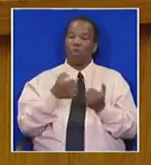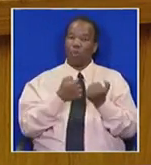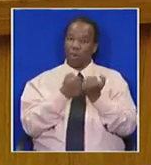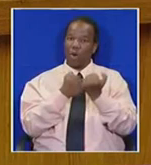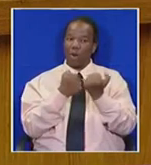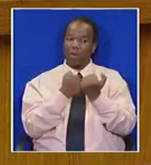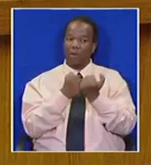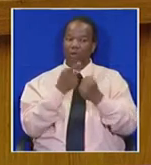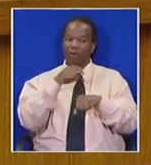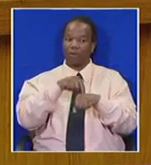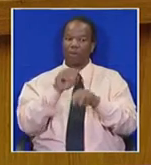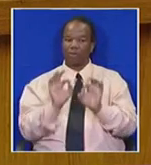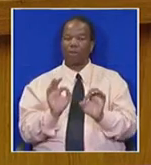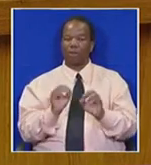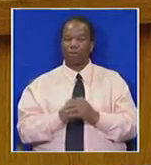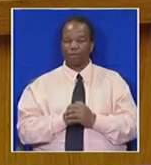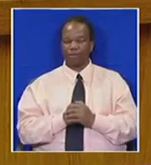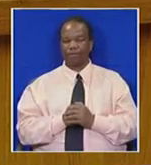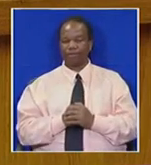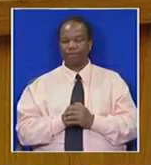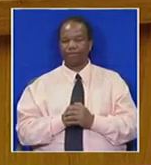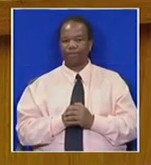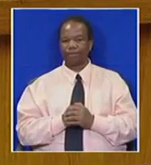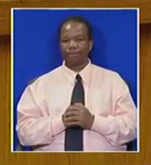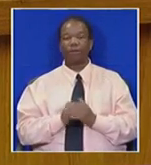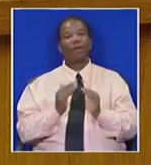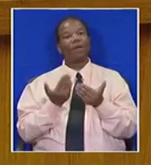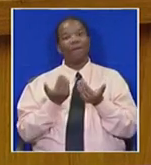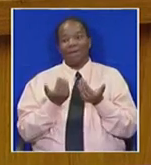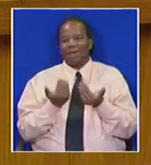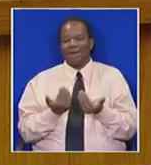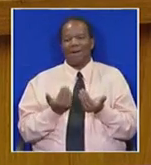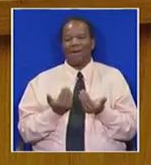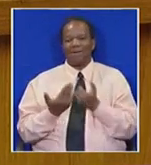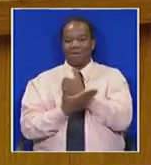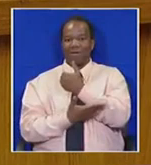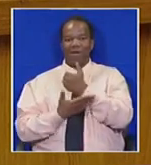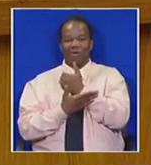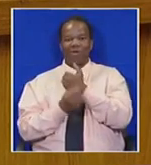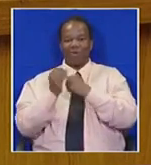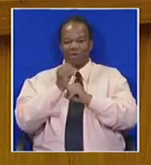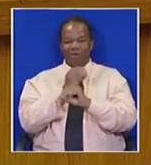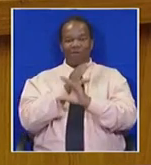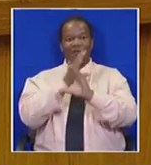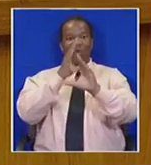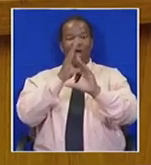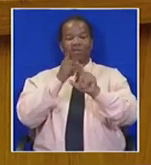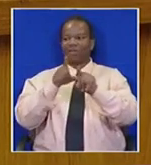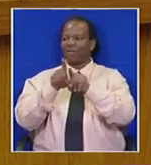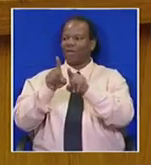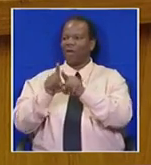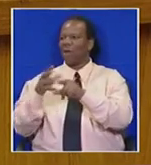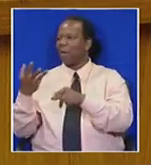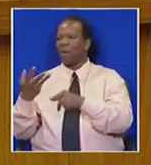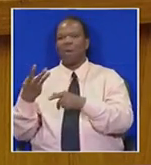timely. It has already helped the country to regain its focus and imbued our people with much needed renewed